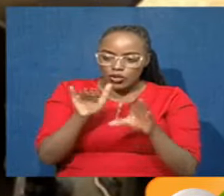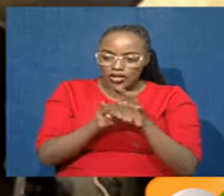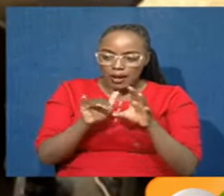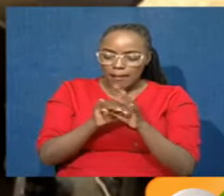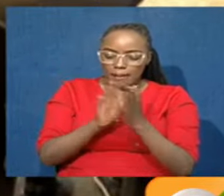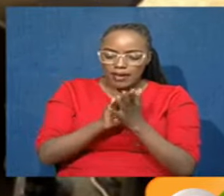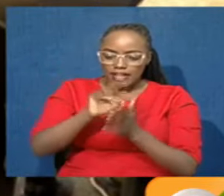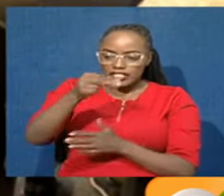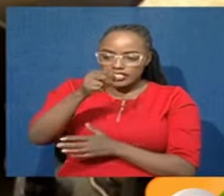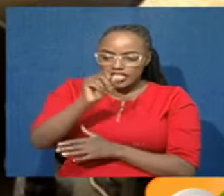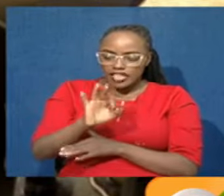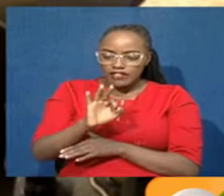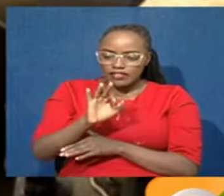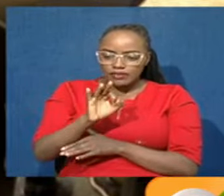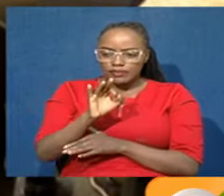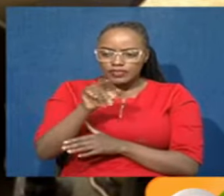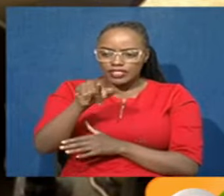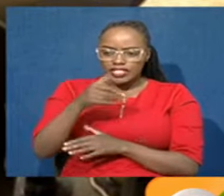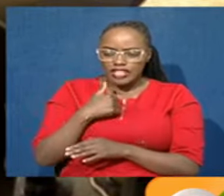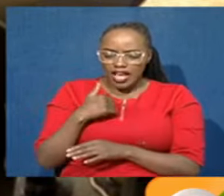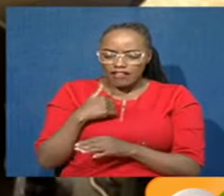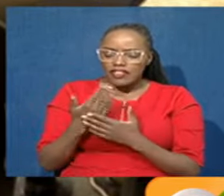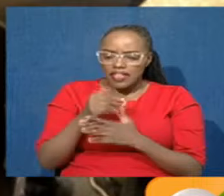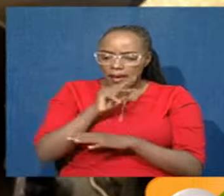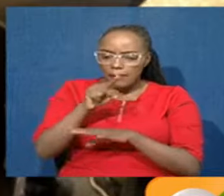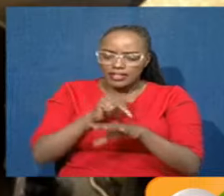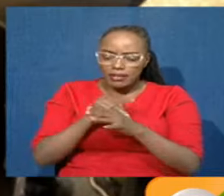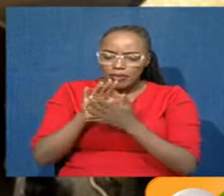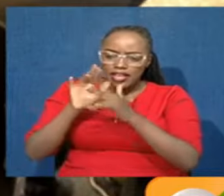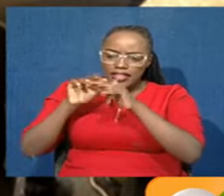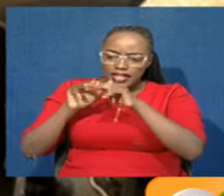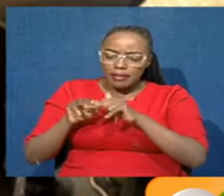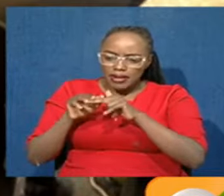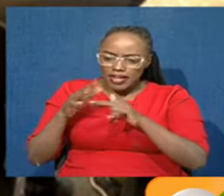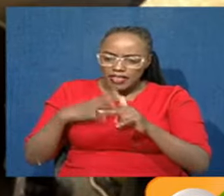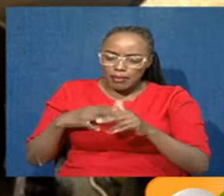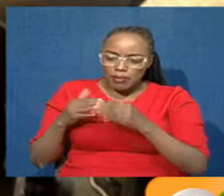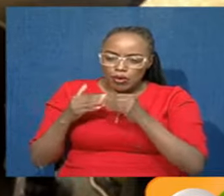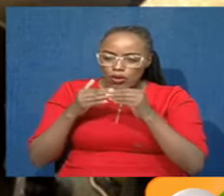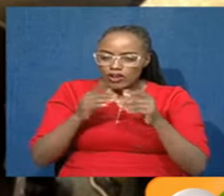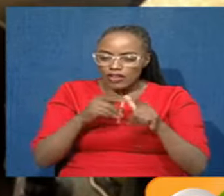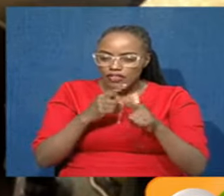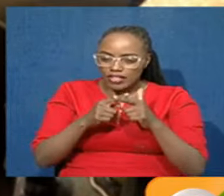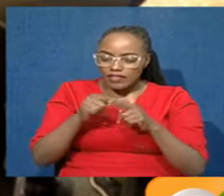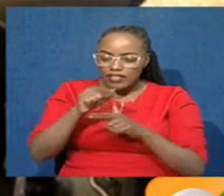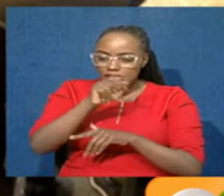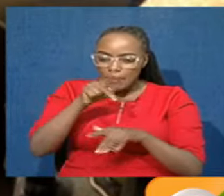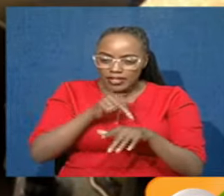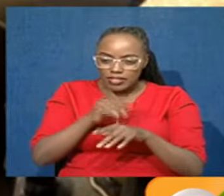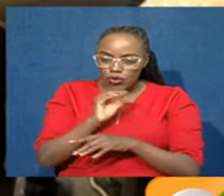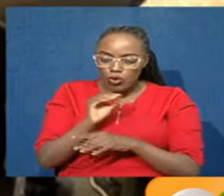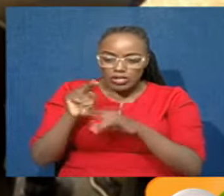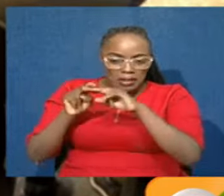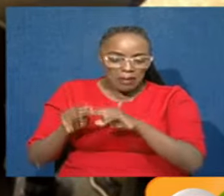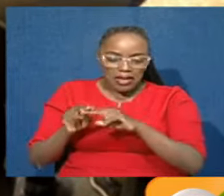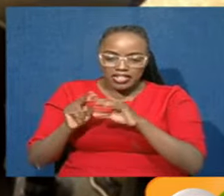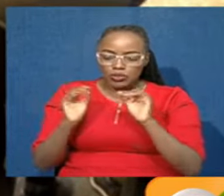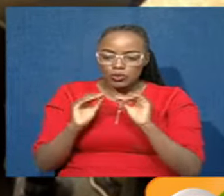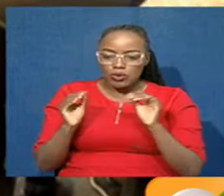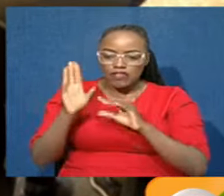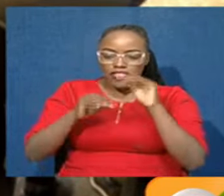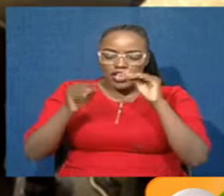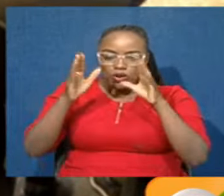under NHIF. Yes. These are principals and their dependents. Yes. And now 9 actually principals, not dependents. So these are